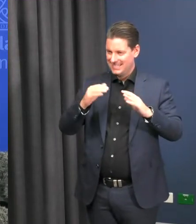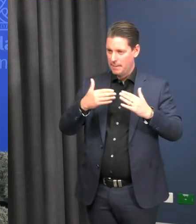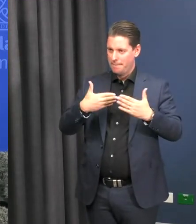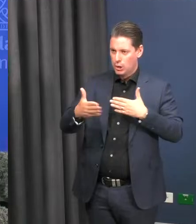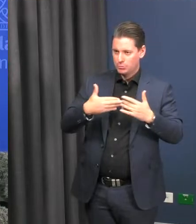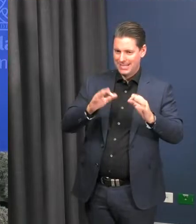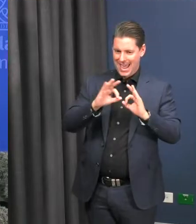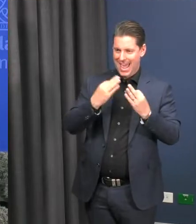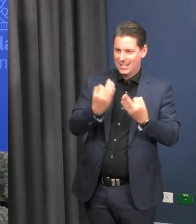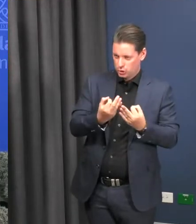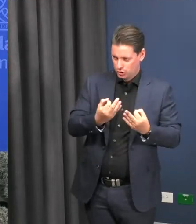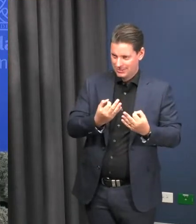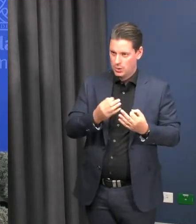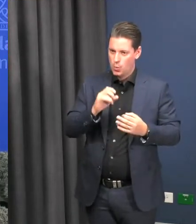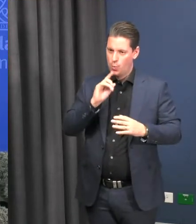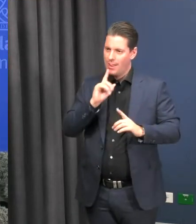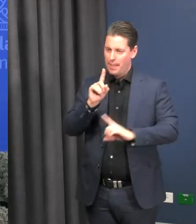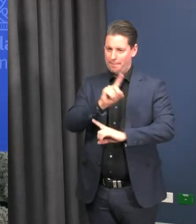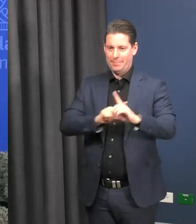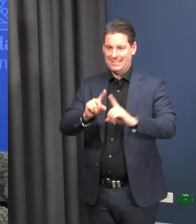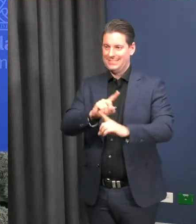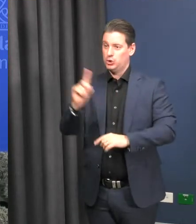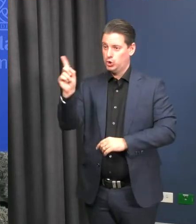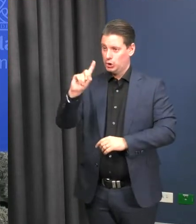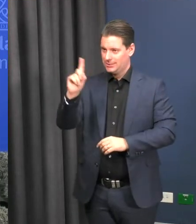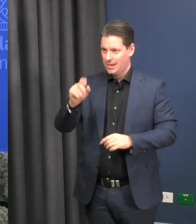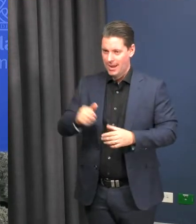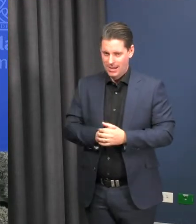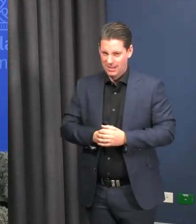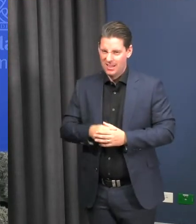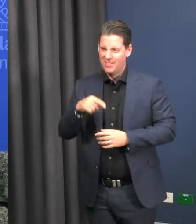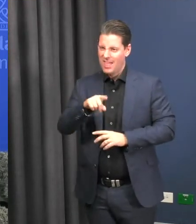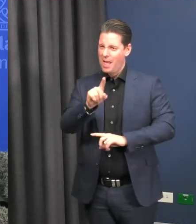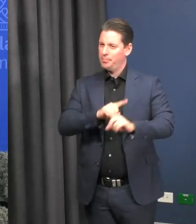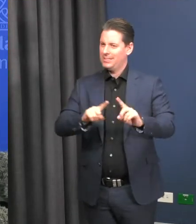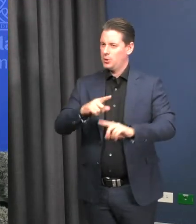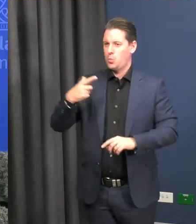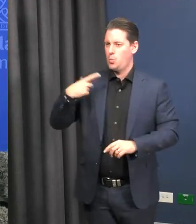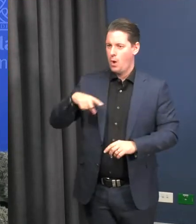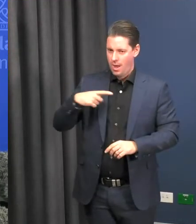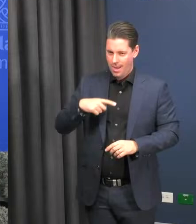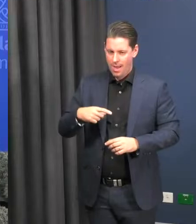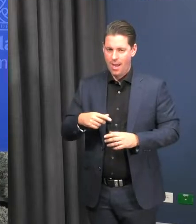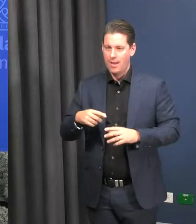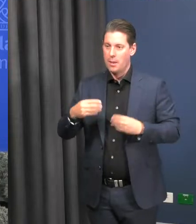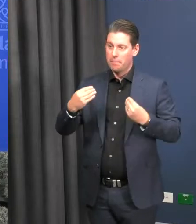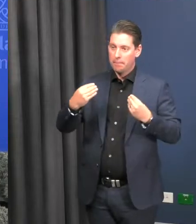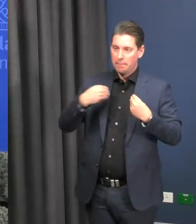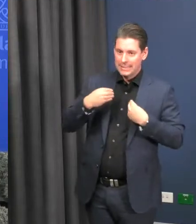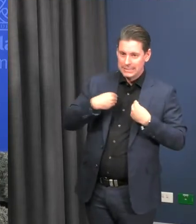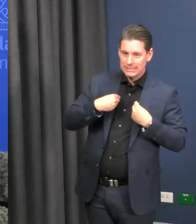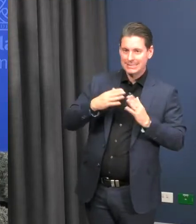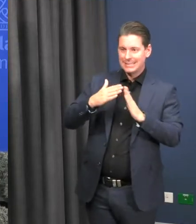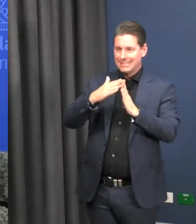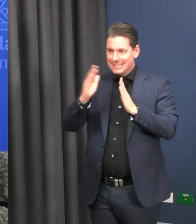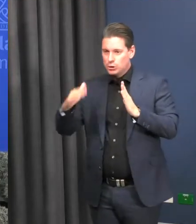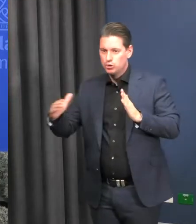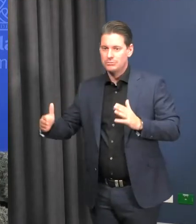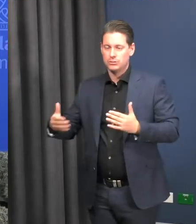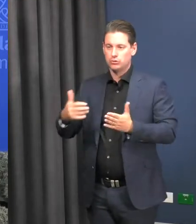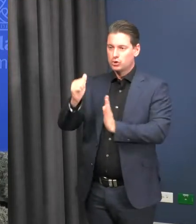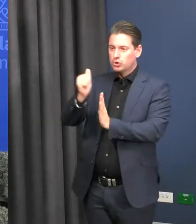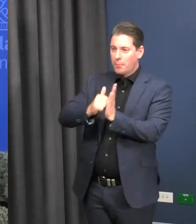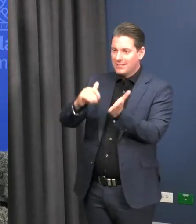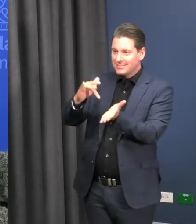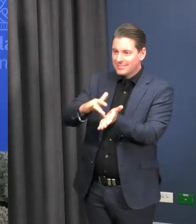National Coordination Mechanism meeting. What that does is it brings together industry and business, including